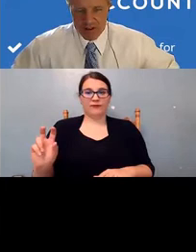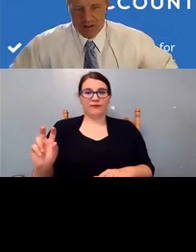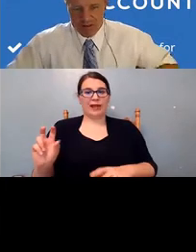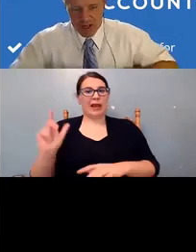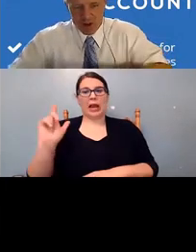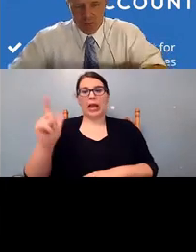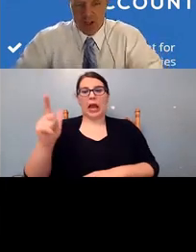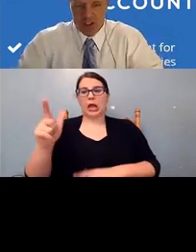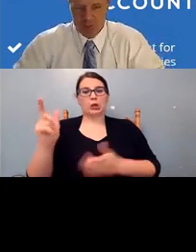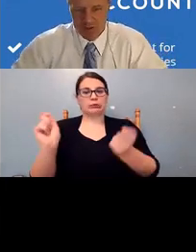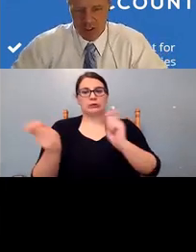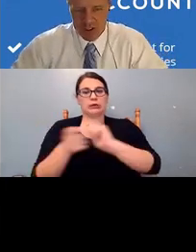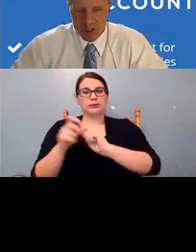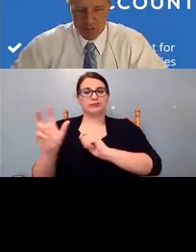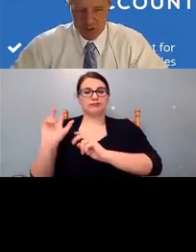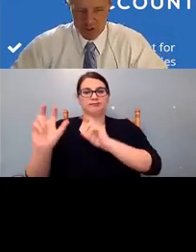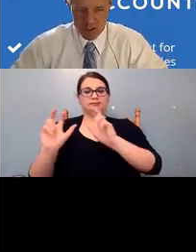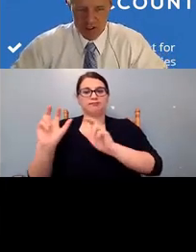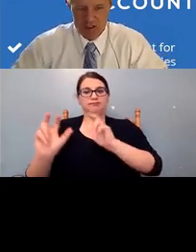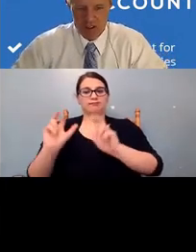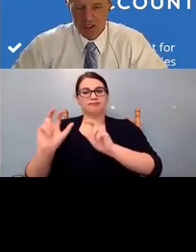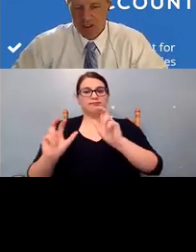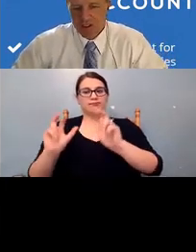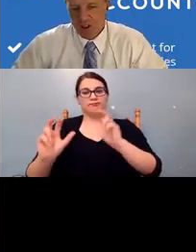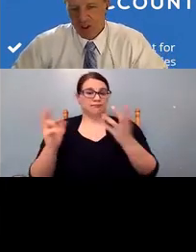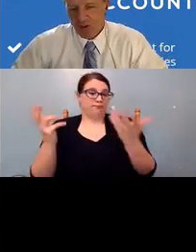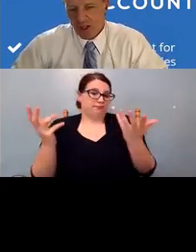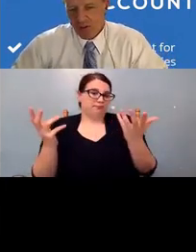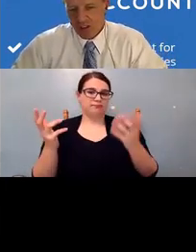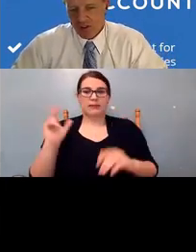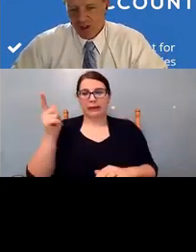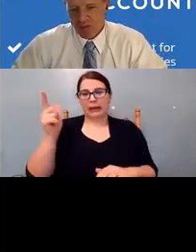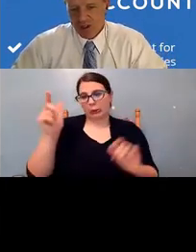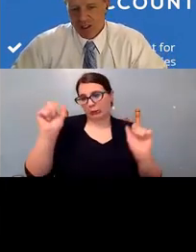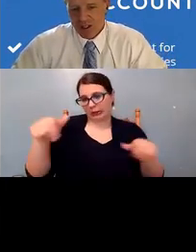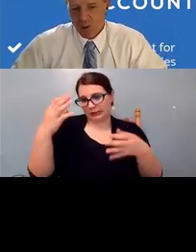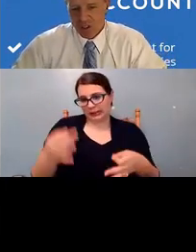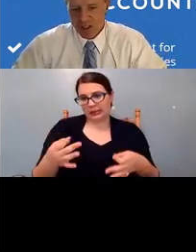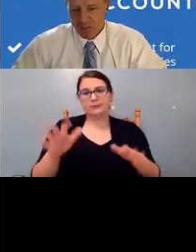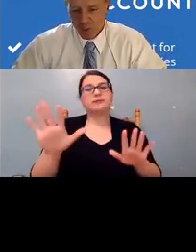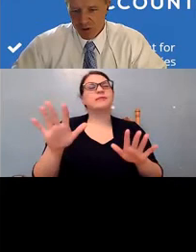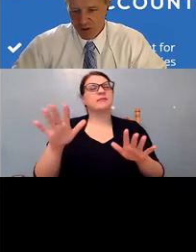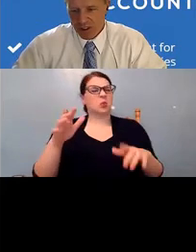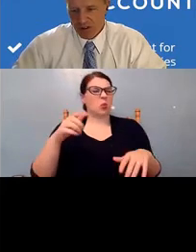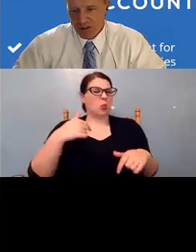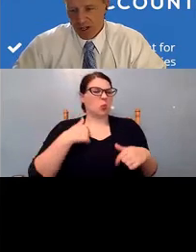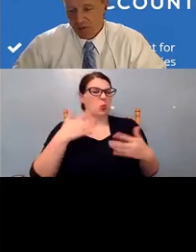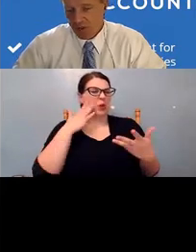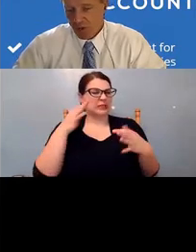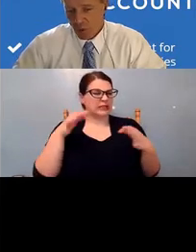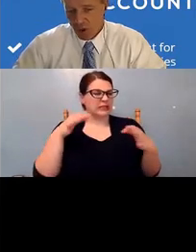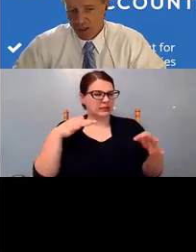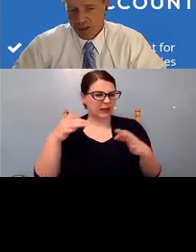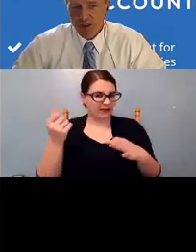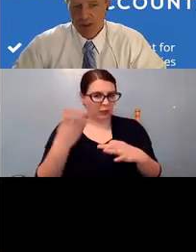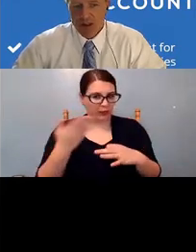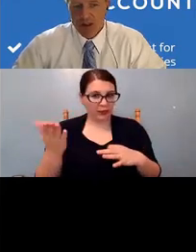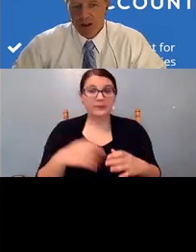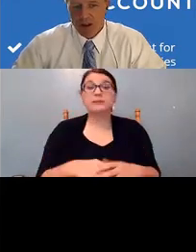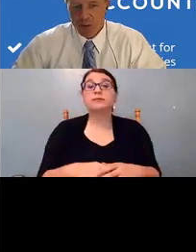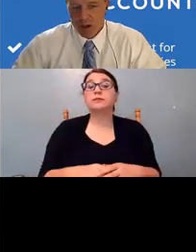with other possible investment options later. So let me describe a couple key important things. Item number